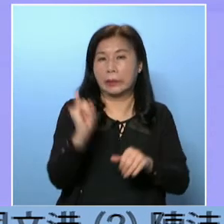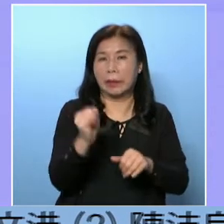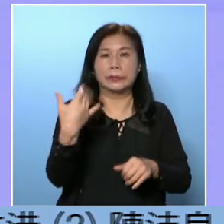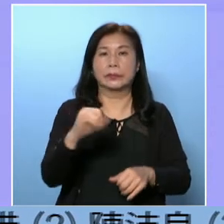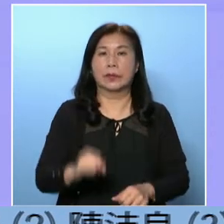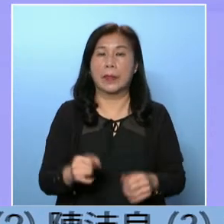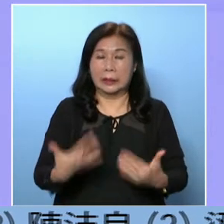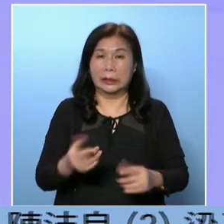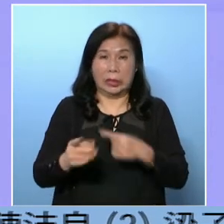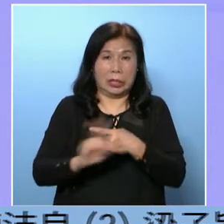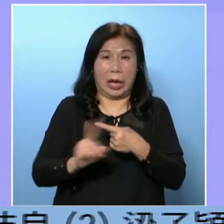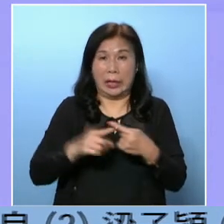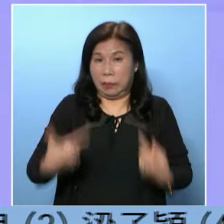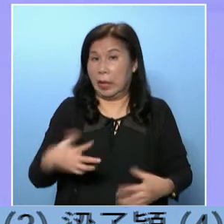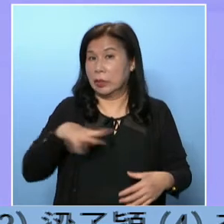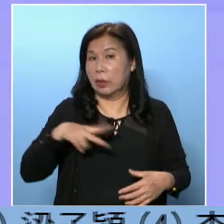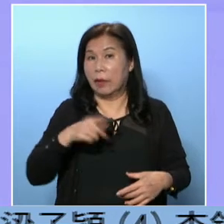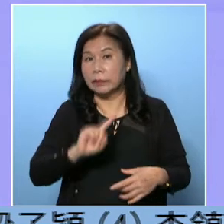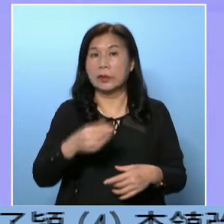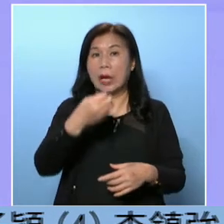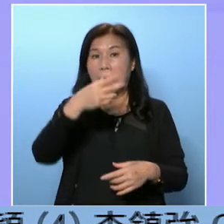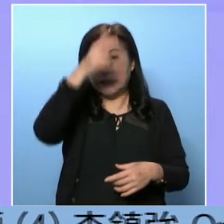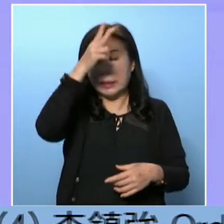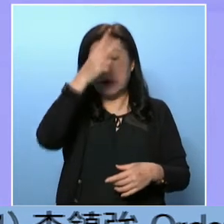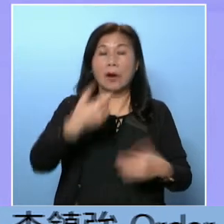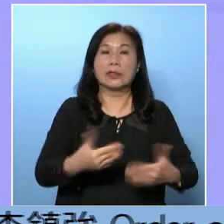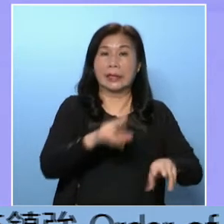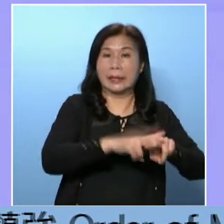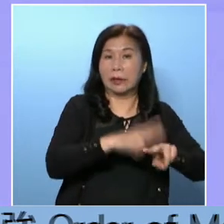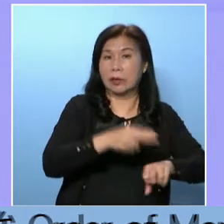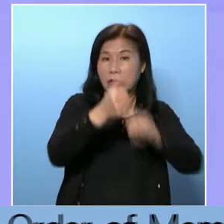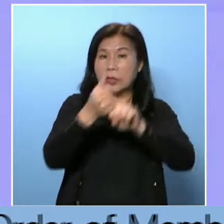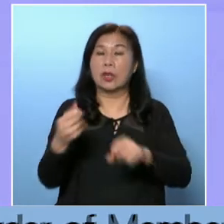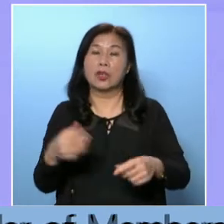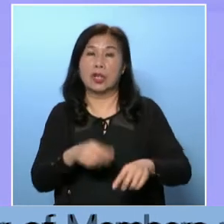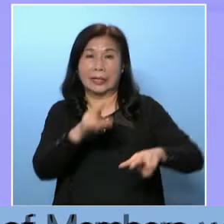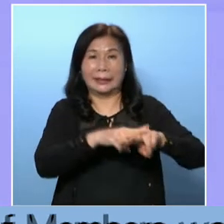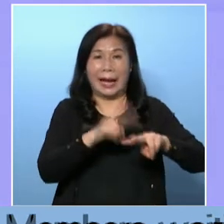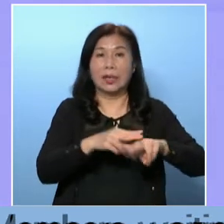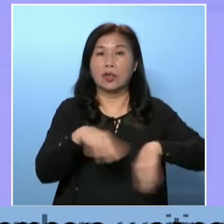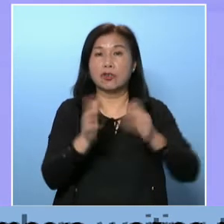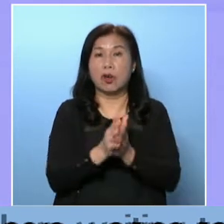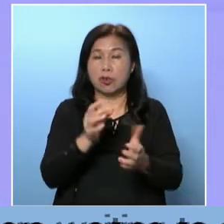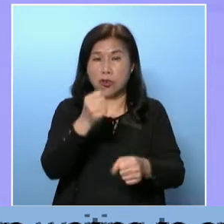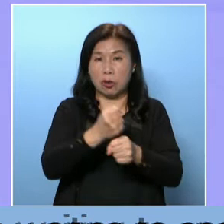prioritize the fight against the epidemic. It is an overriding concern, and we have to